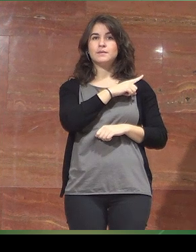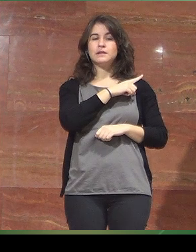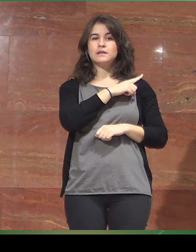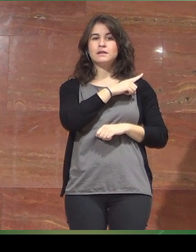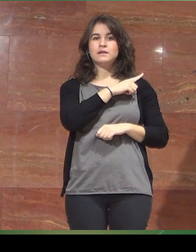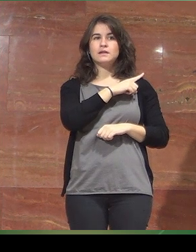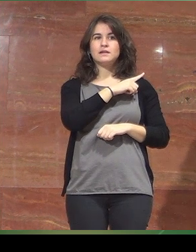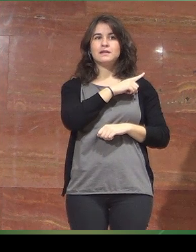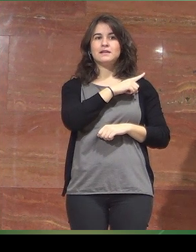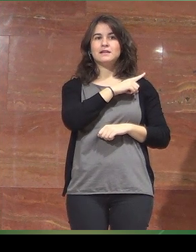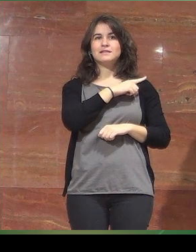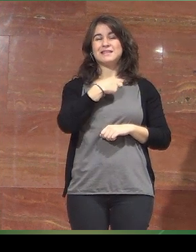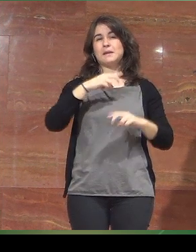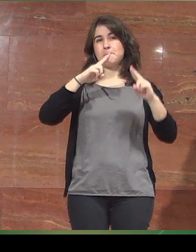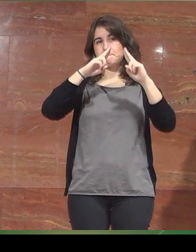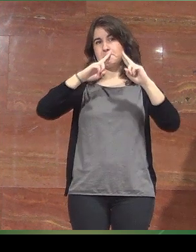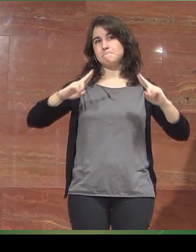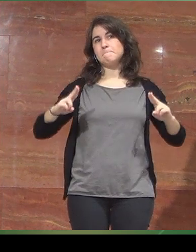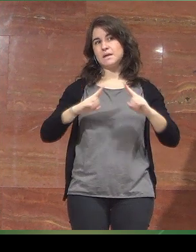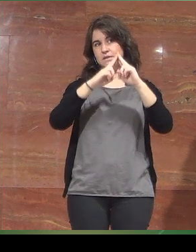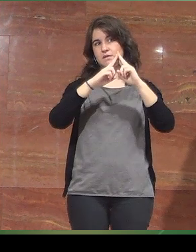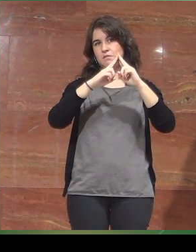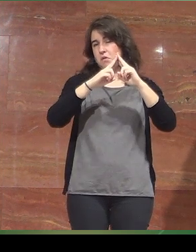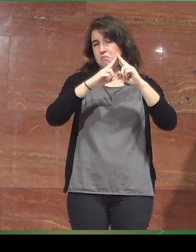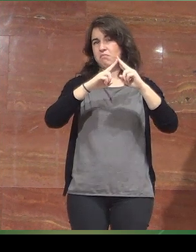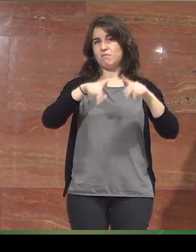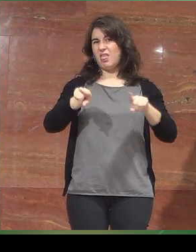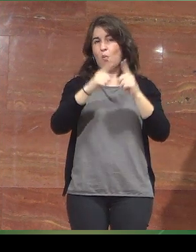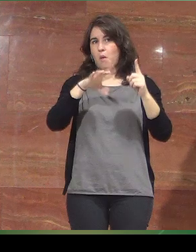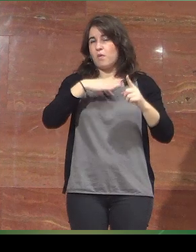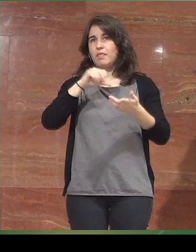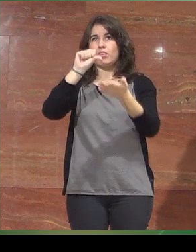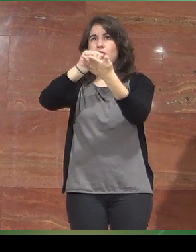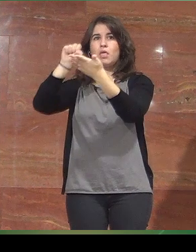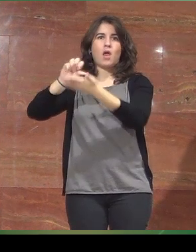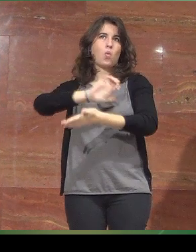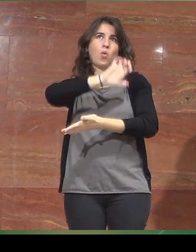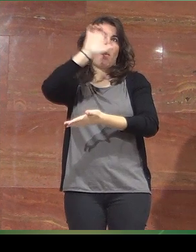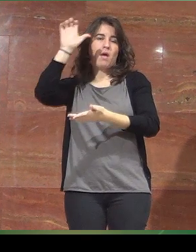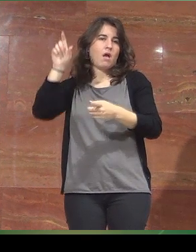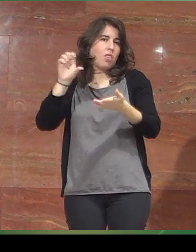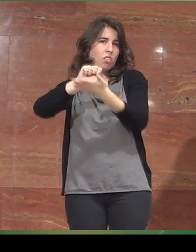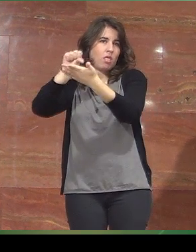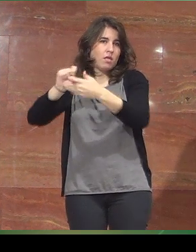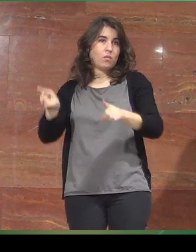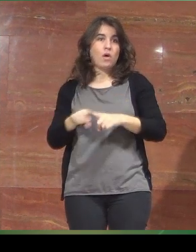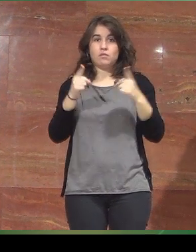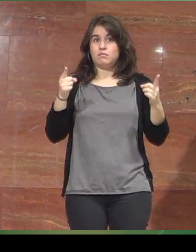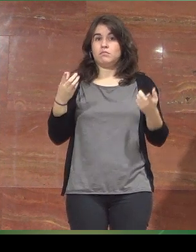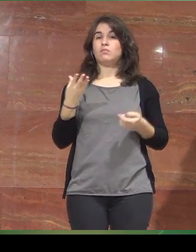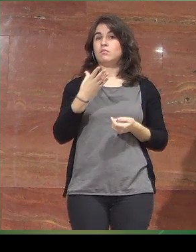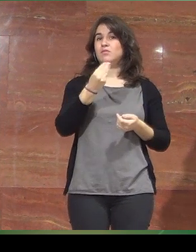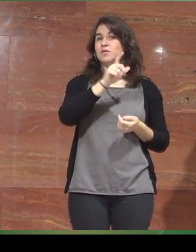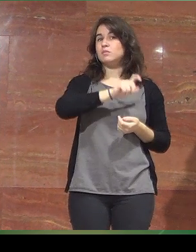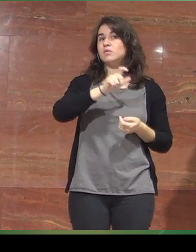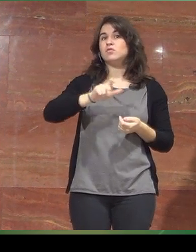any city in Europe. How many of those people are feeling confident, calm, aware of where they are and where